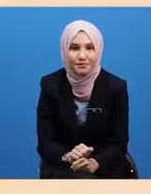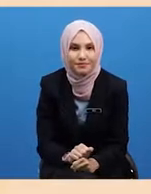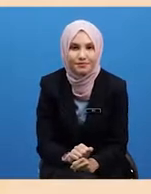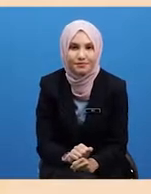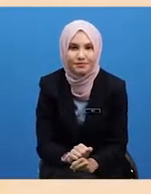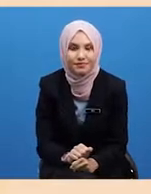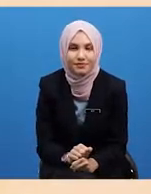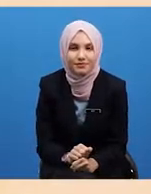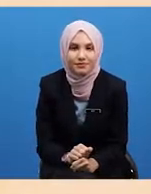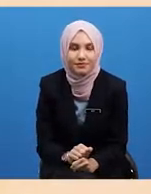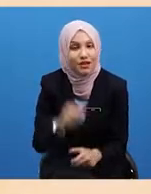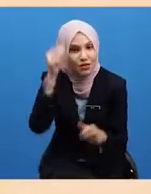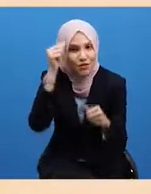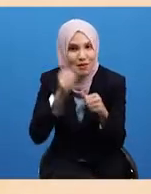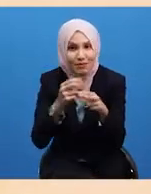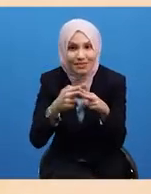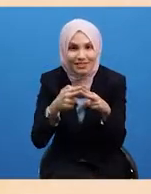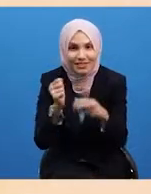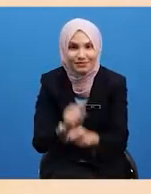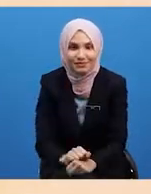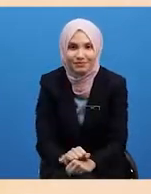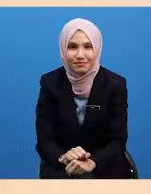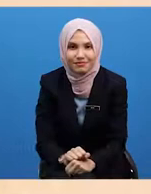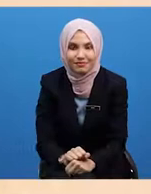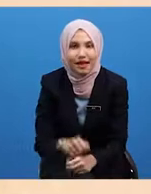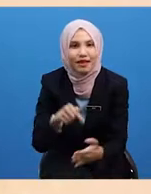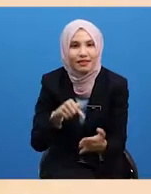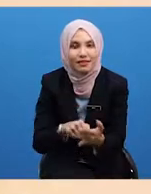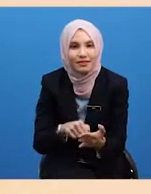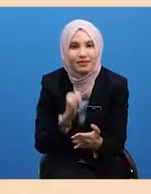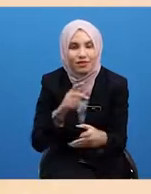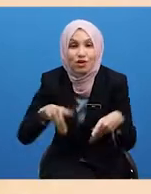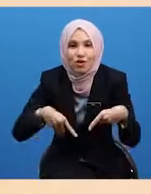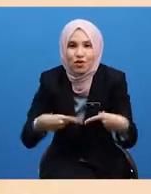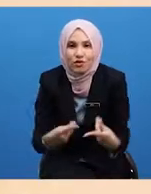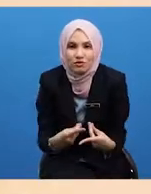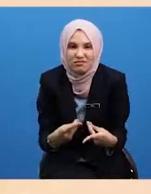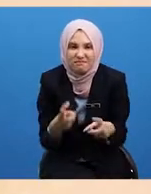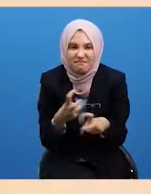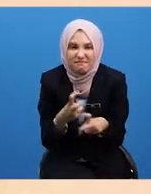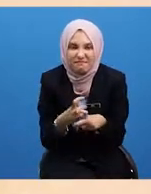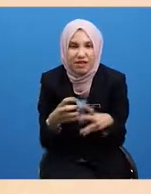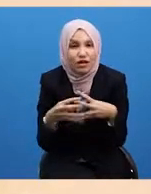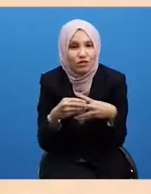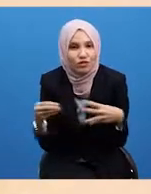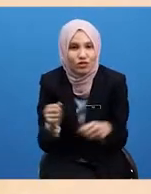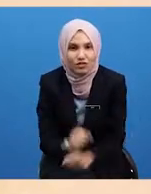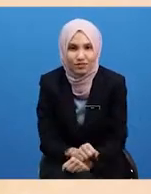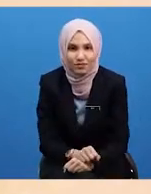Do you remember their names? This is going to be difficult to choose.